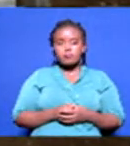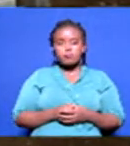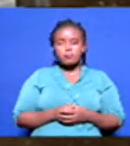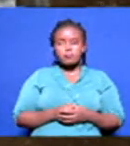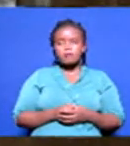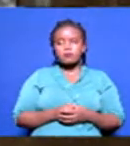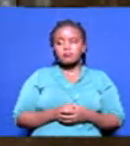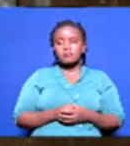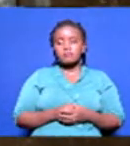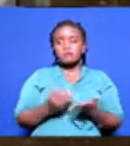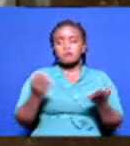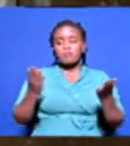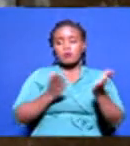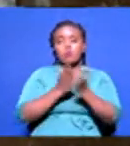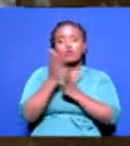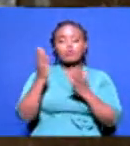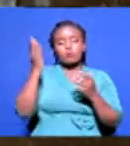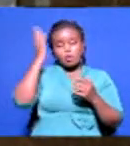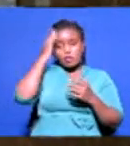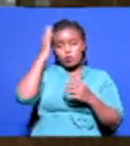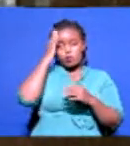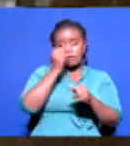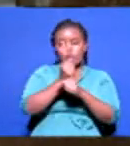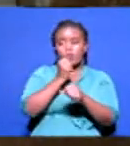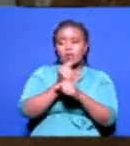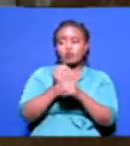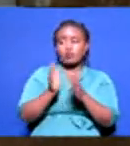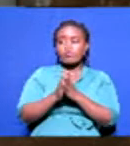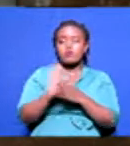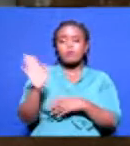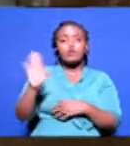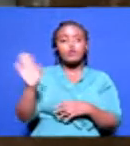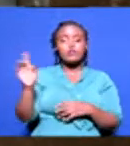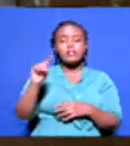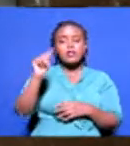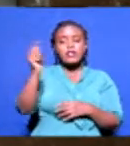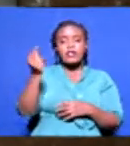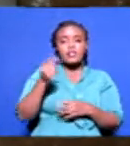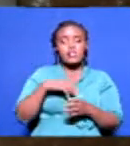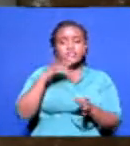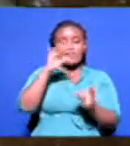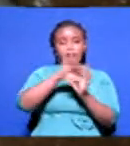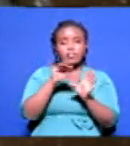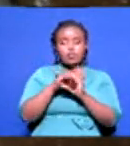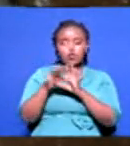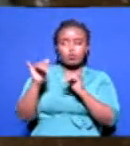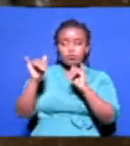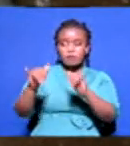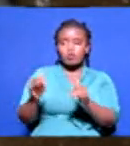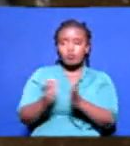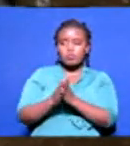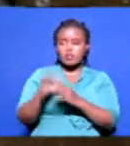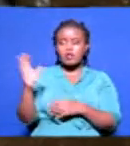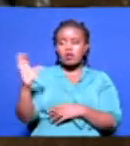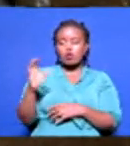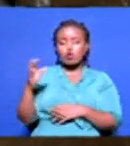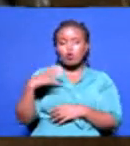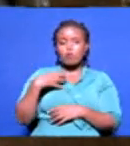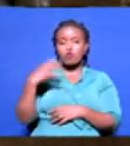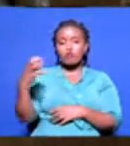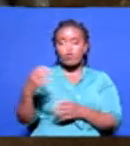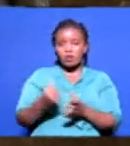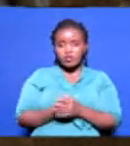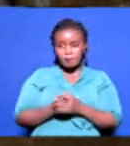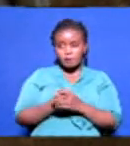Besides acknowledging the legacy which Britain leaves, Kenya has elected to remain within the Commonwealth. After Prince Philip had read the speech from